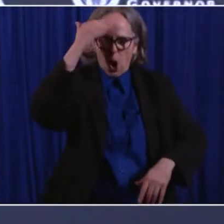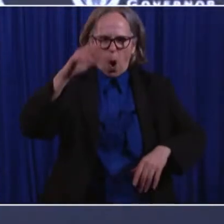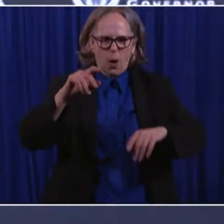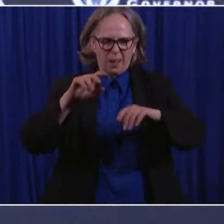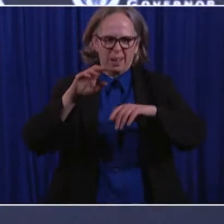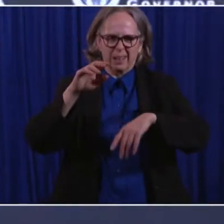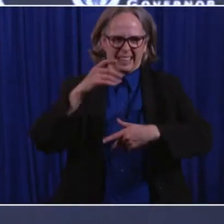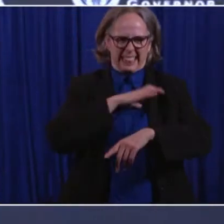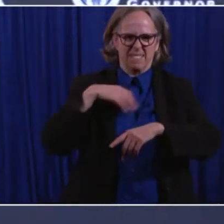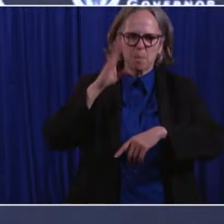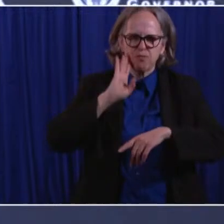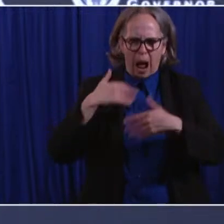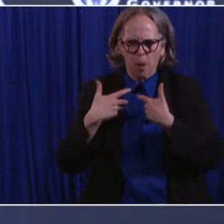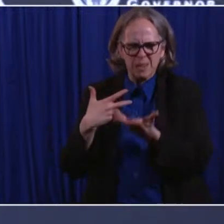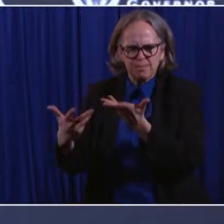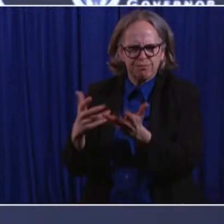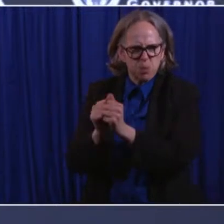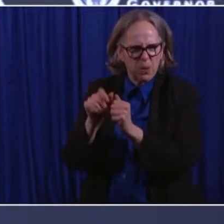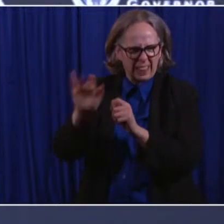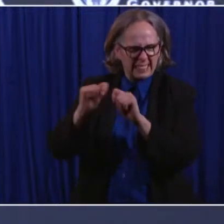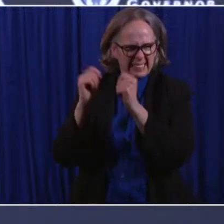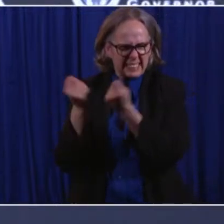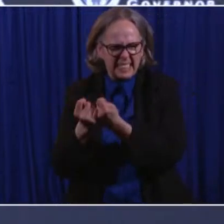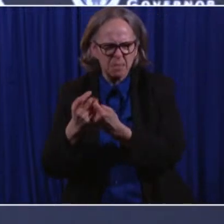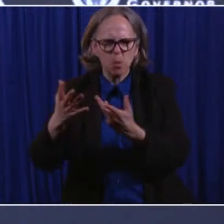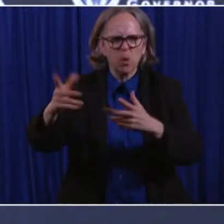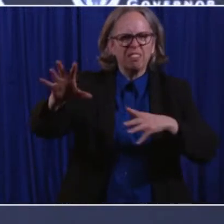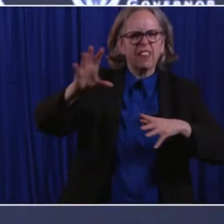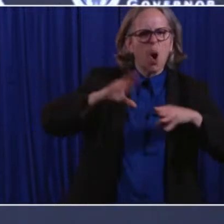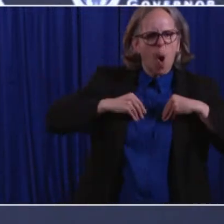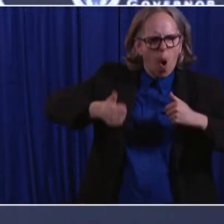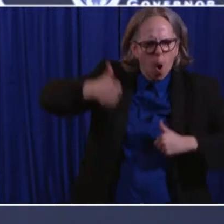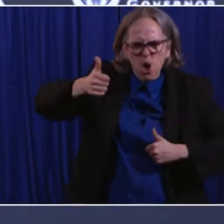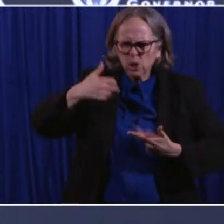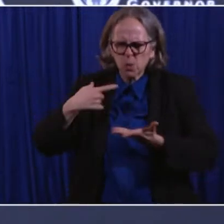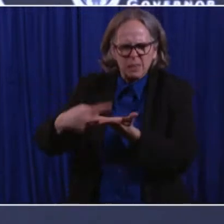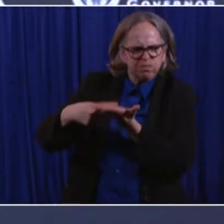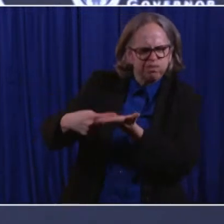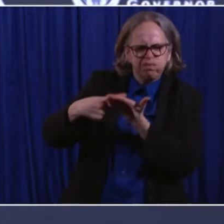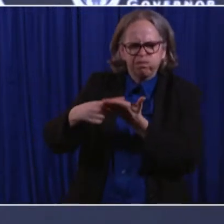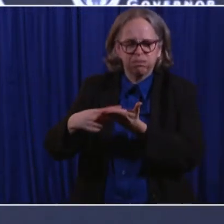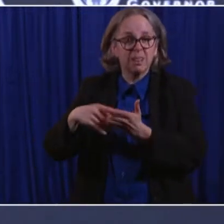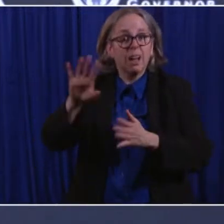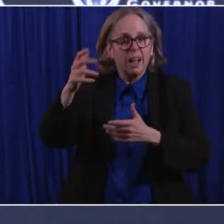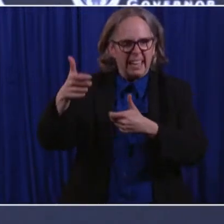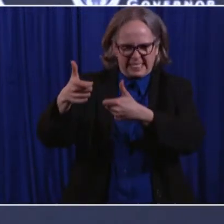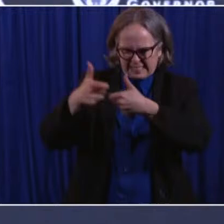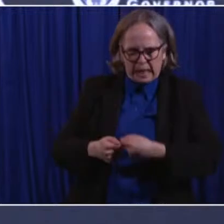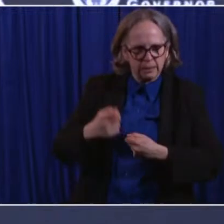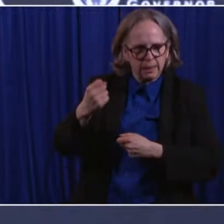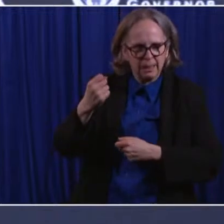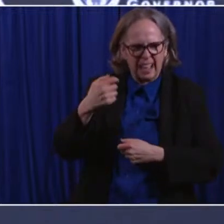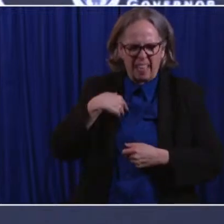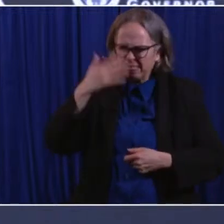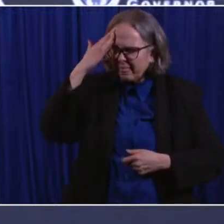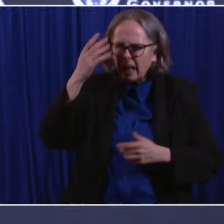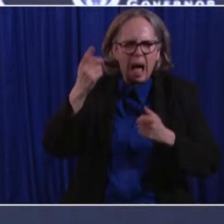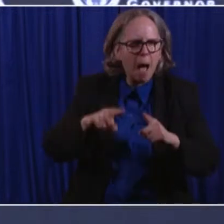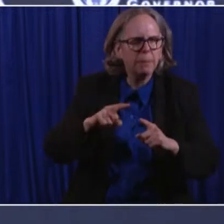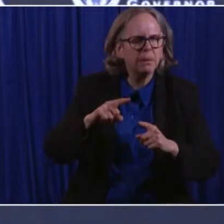weekend about this, and he texted me, I think it was yesterday or the day before, and